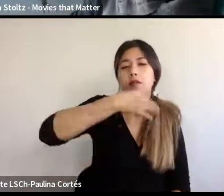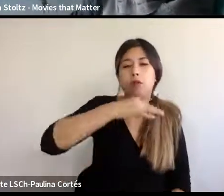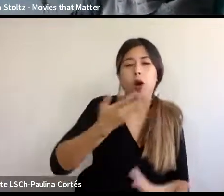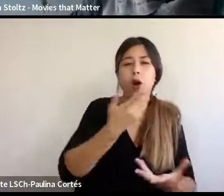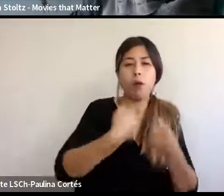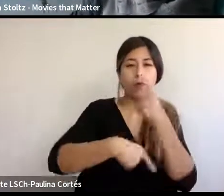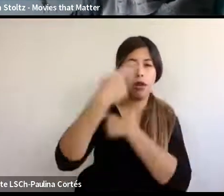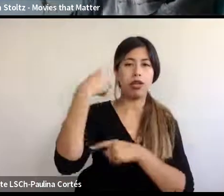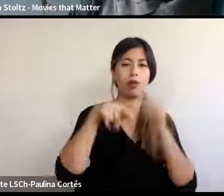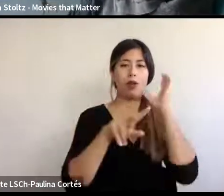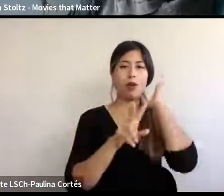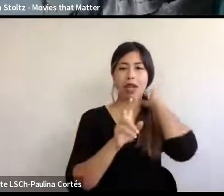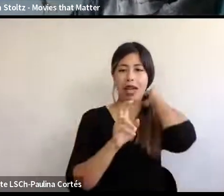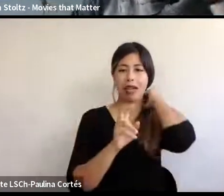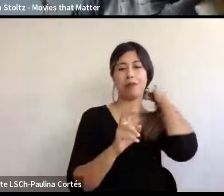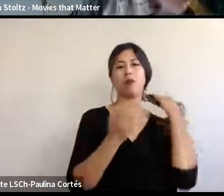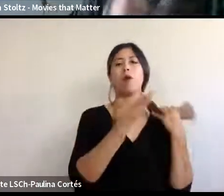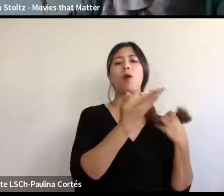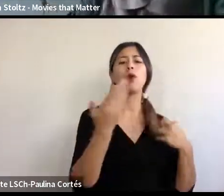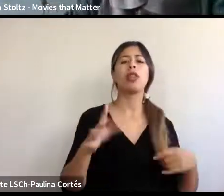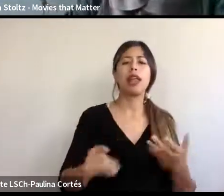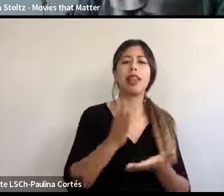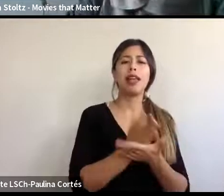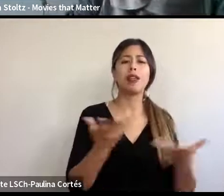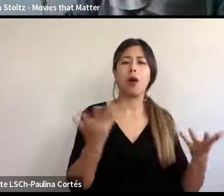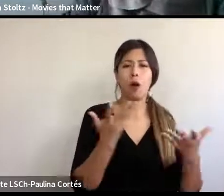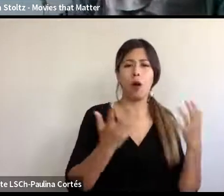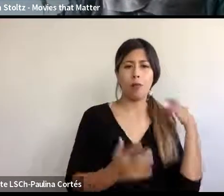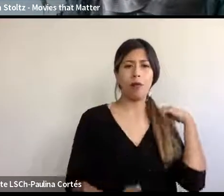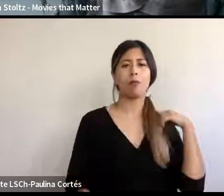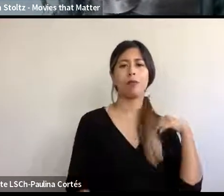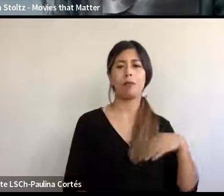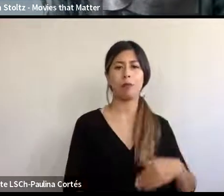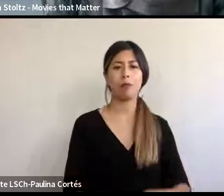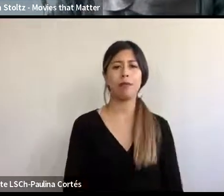Martin, luego Thomas.